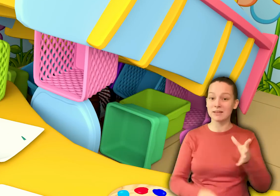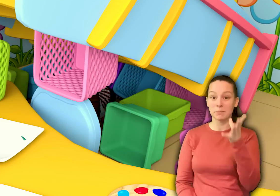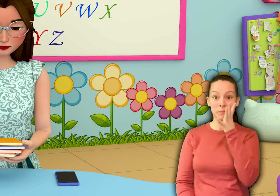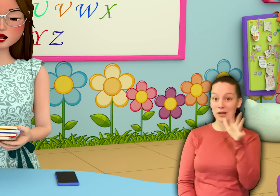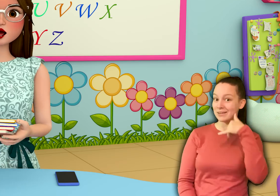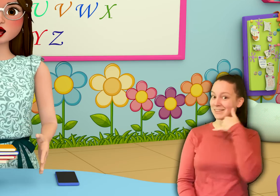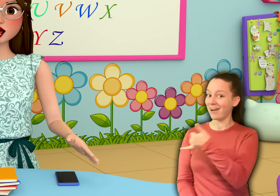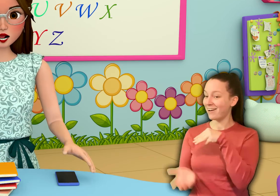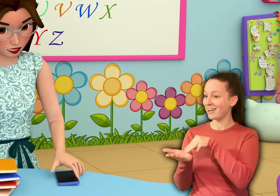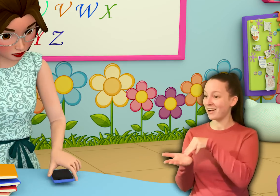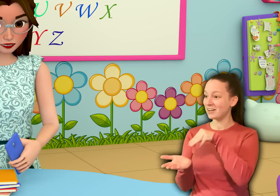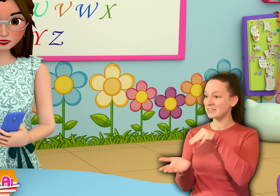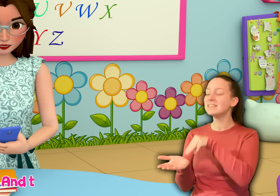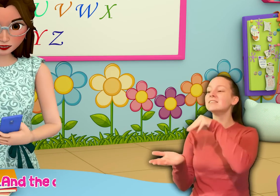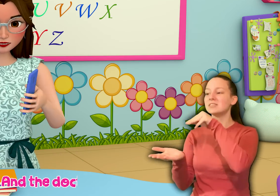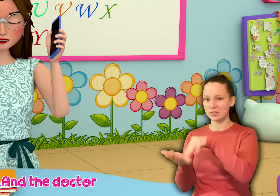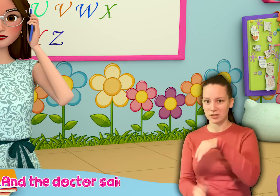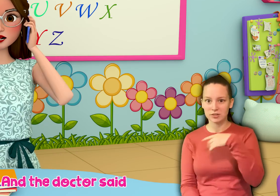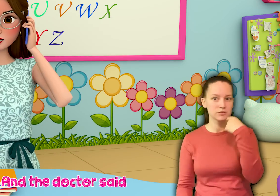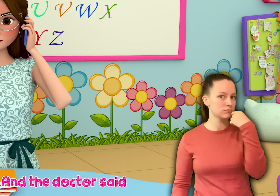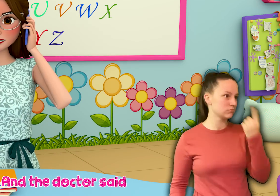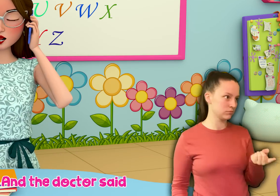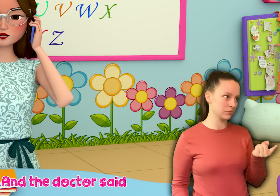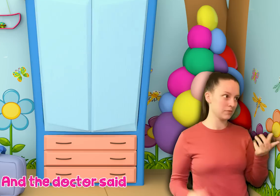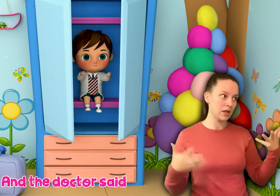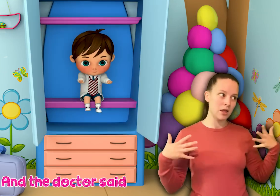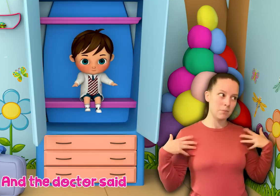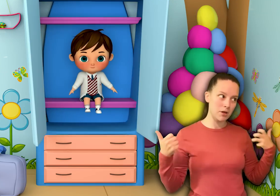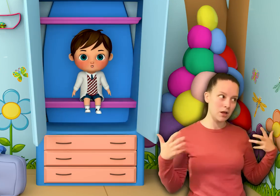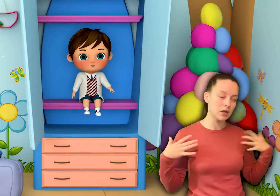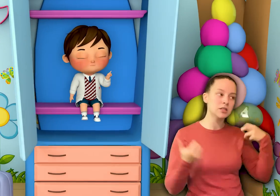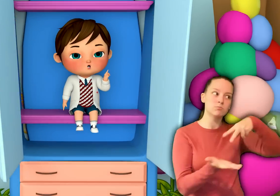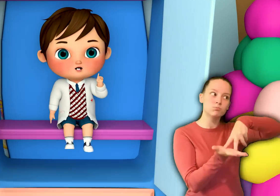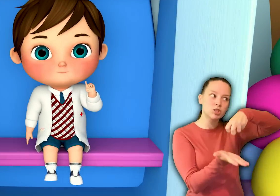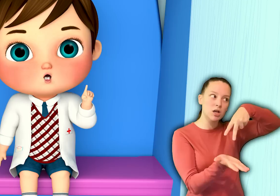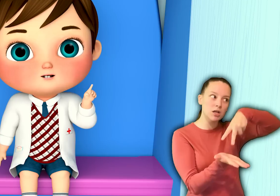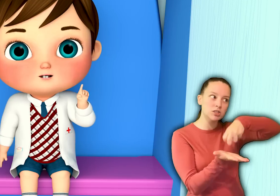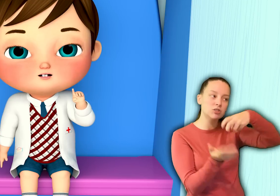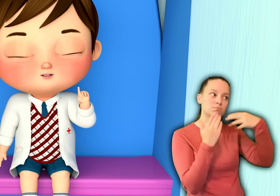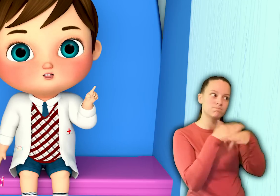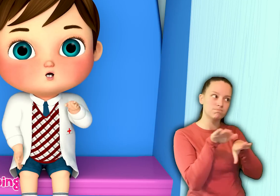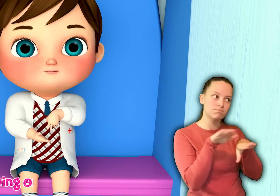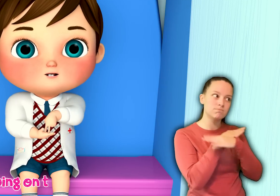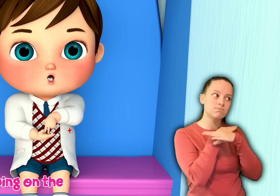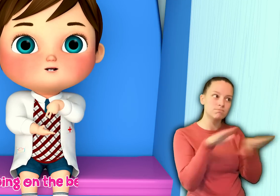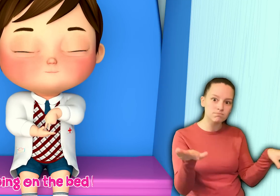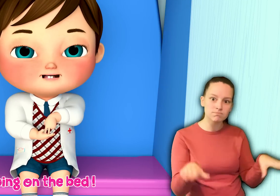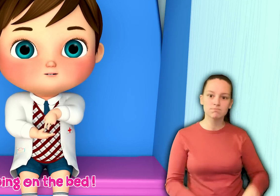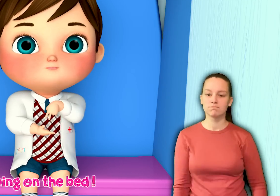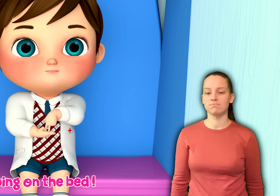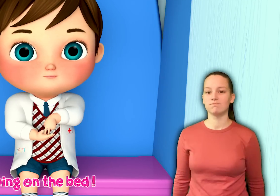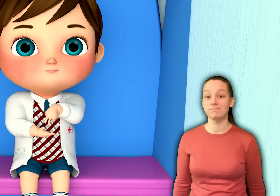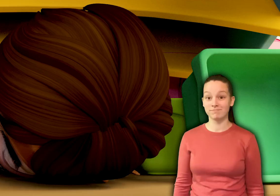his head so mama called the doctor and the doctor said no more monkeys jumping